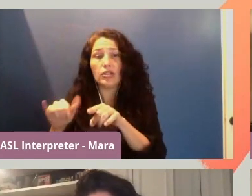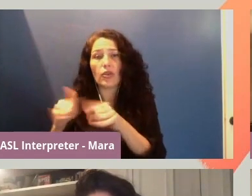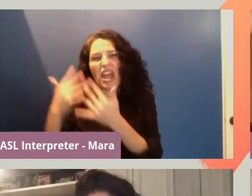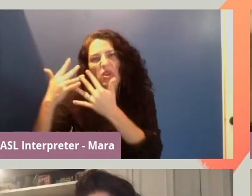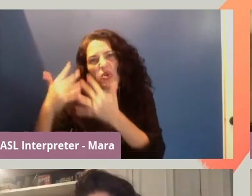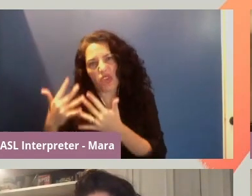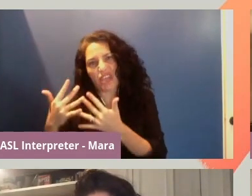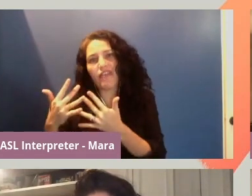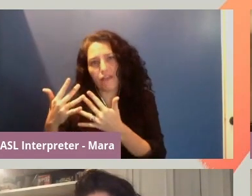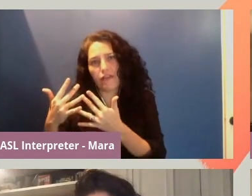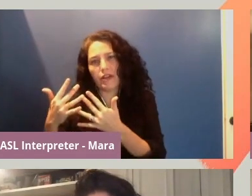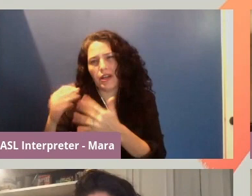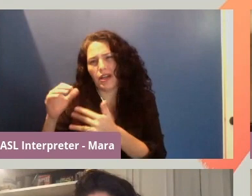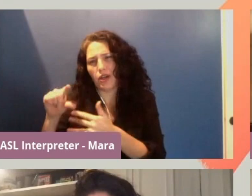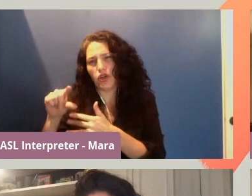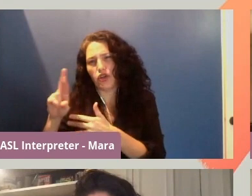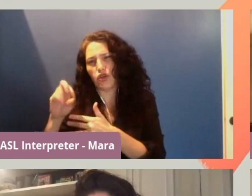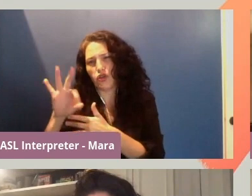to say,